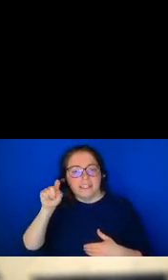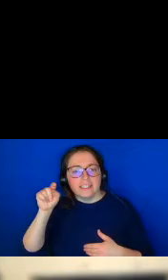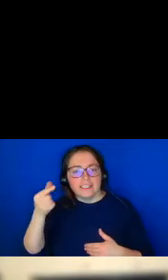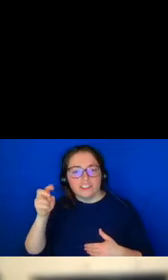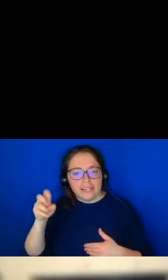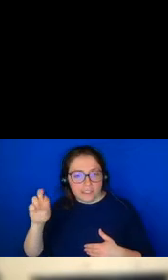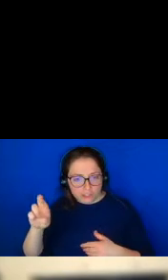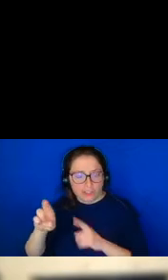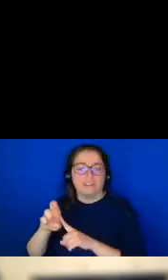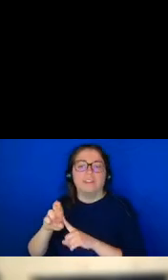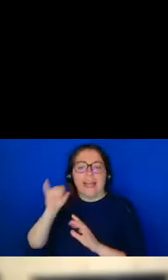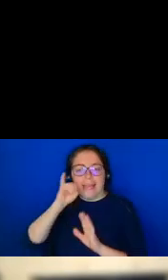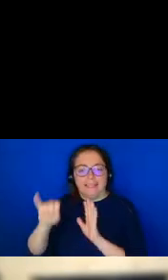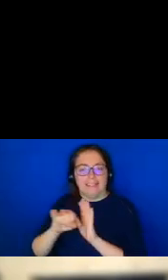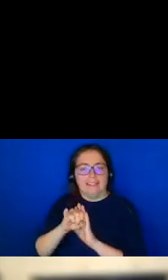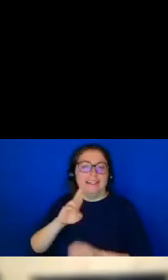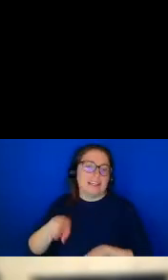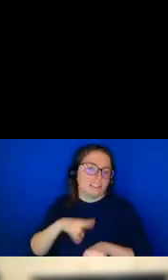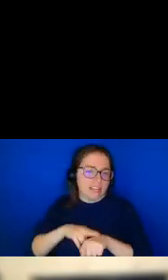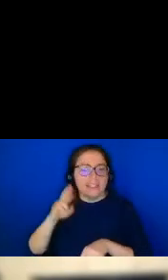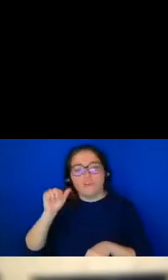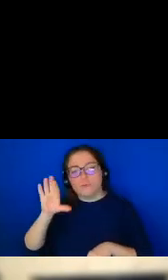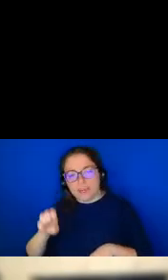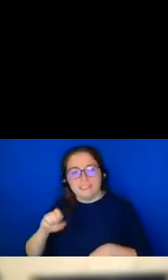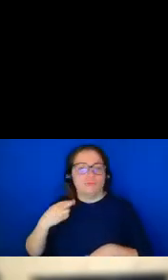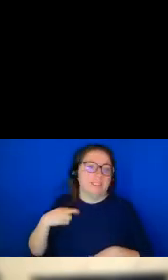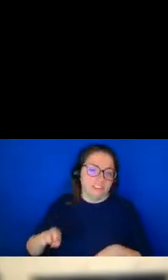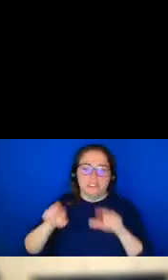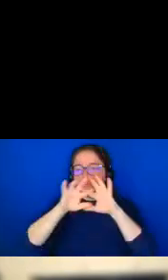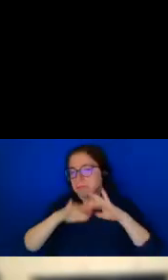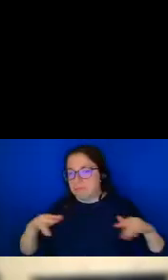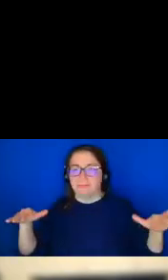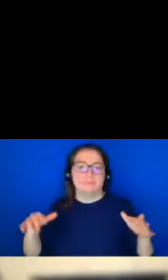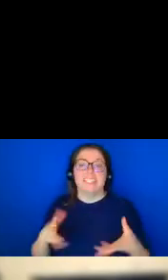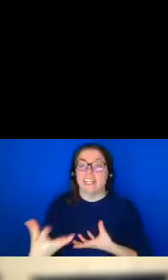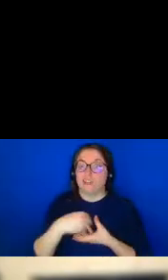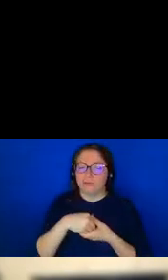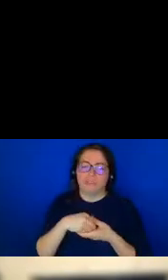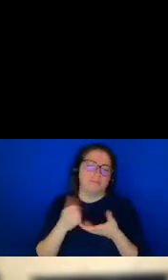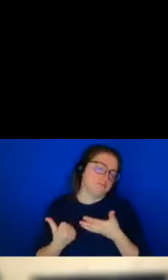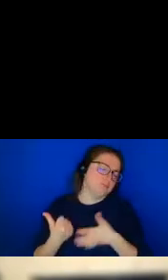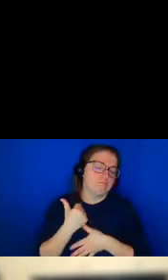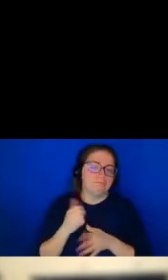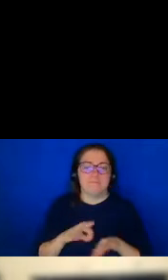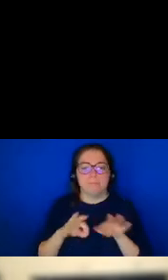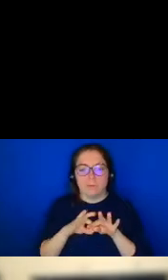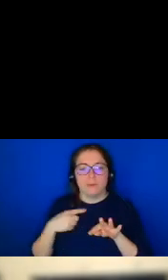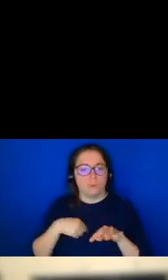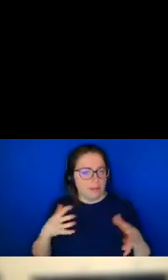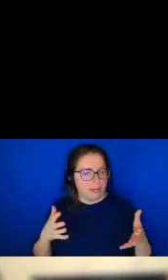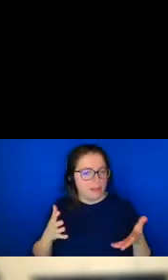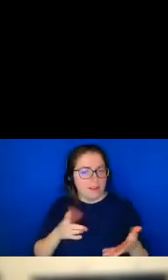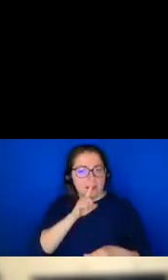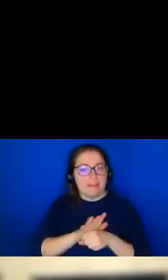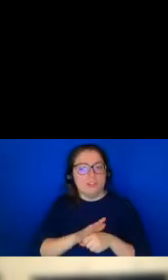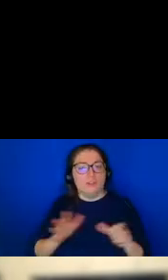sexual orientation. Inclusion is one of our core values, and we are committed to fostering and promoting diversity at all